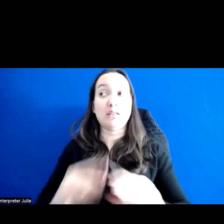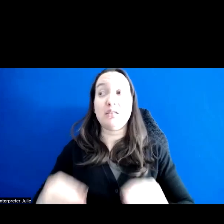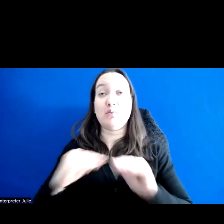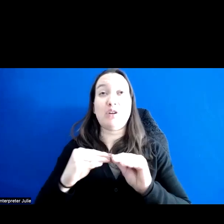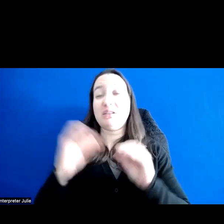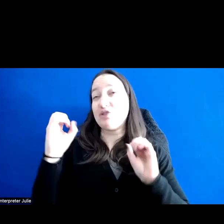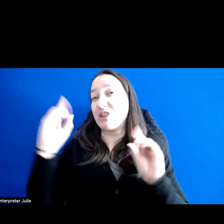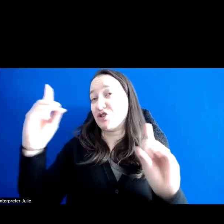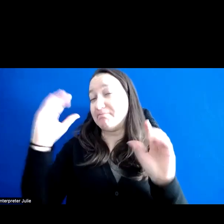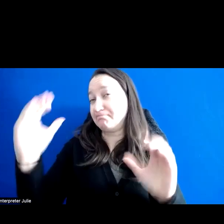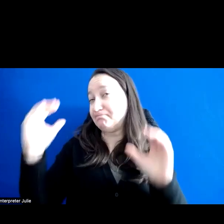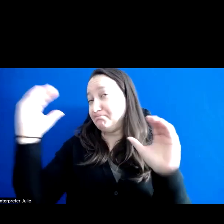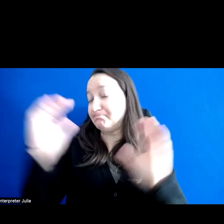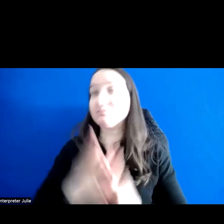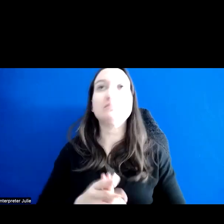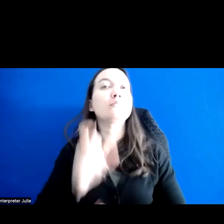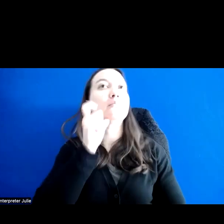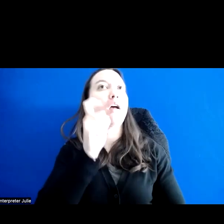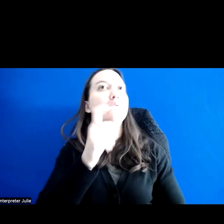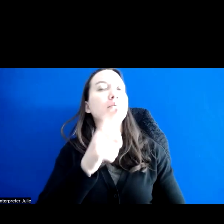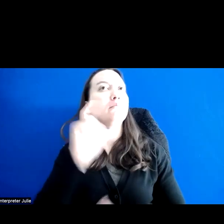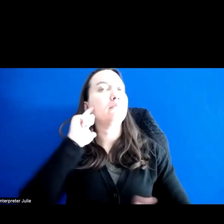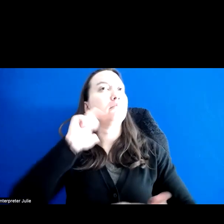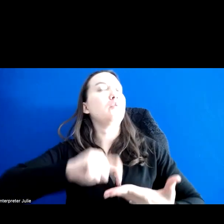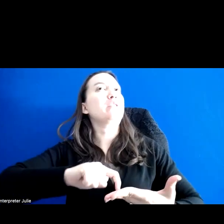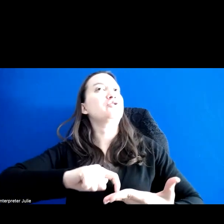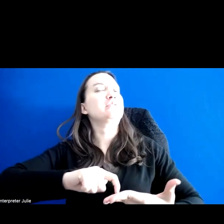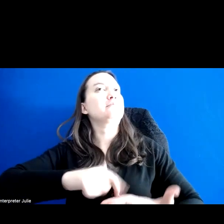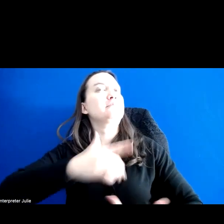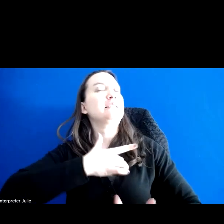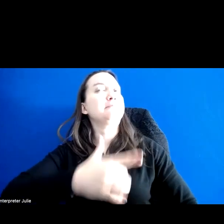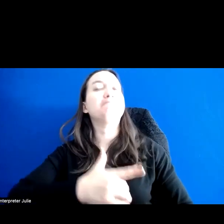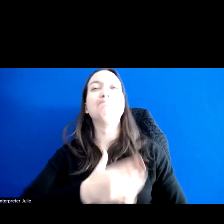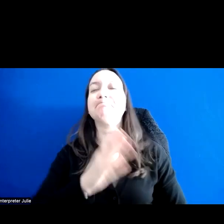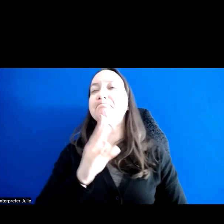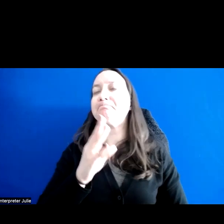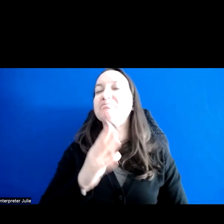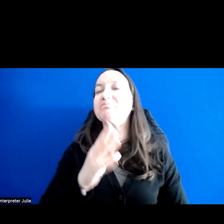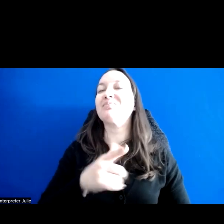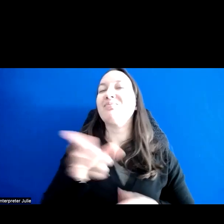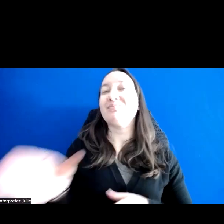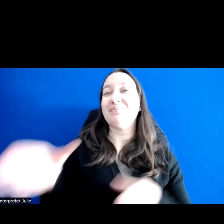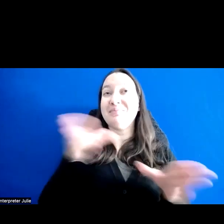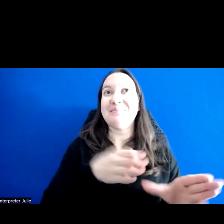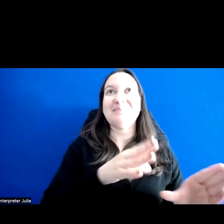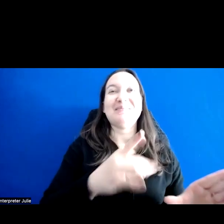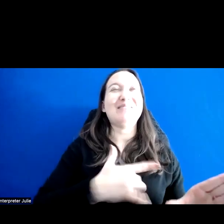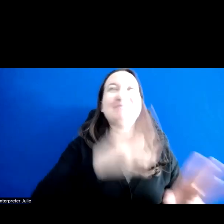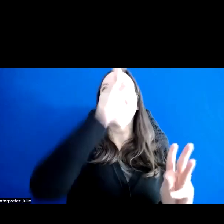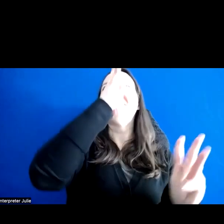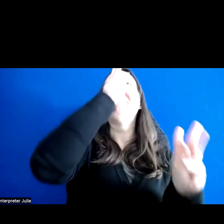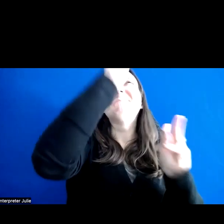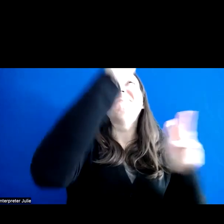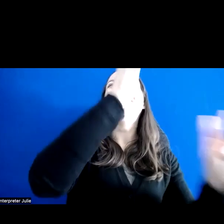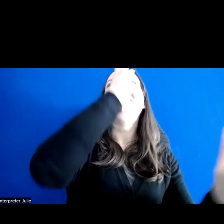and higher education there. Not often acknowledged, I think. At the same time, she had a magical fantasy, I